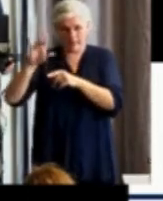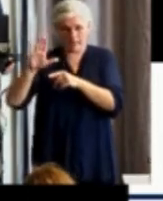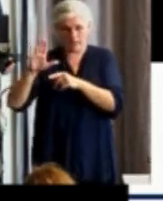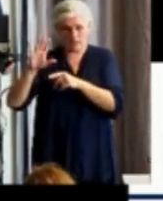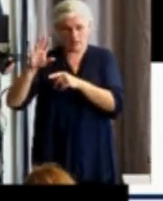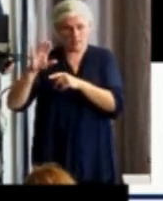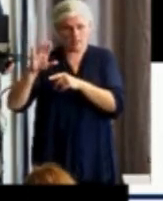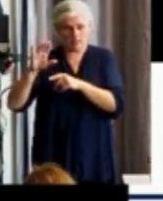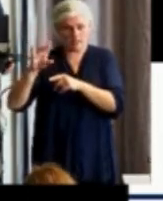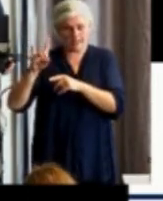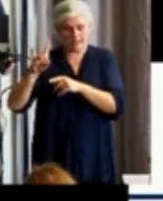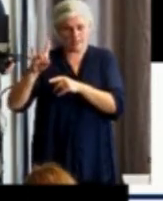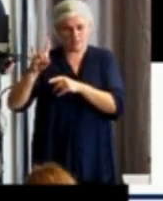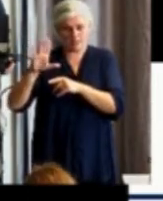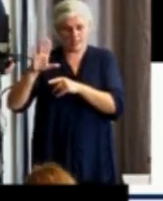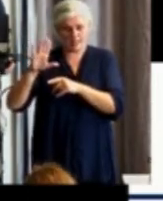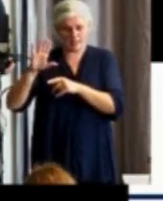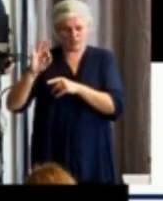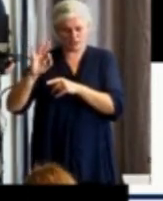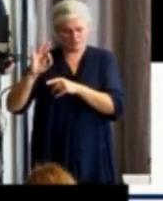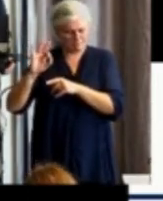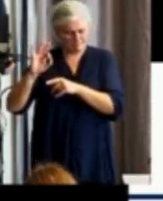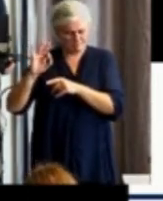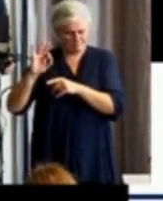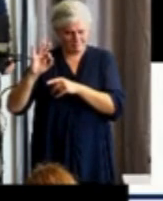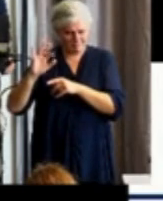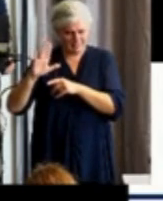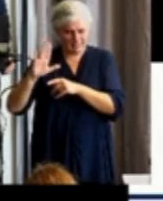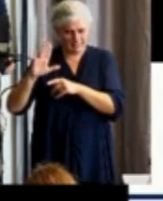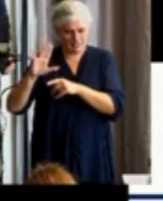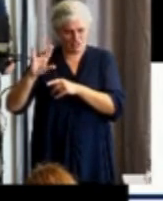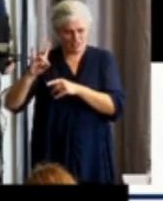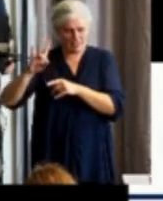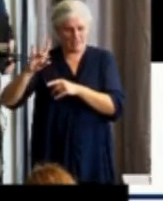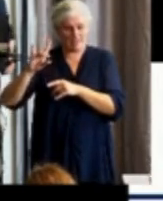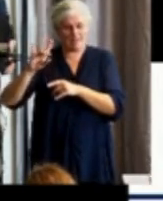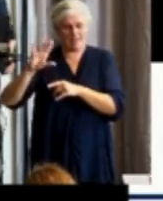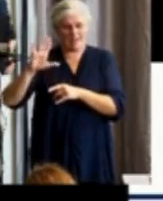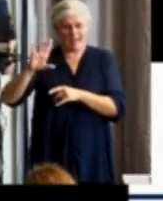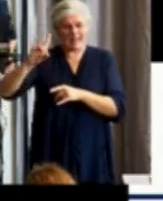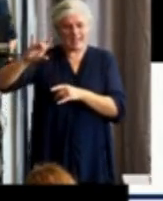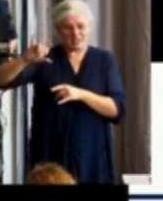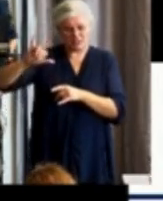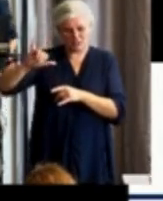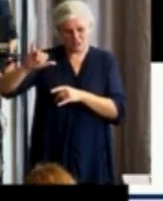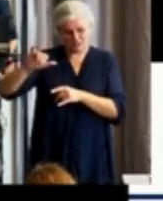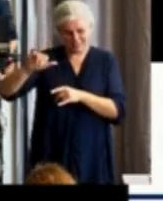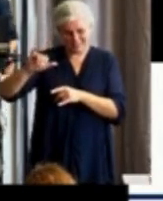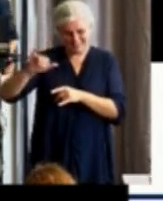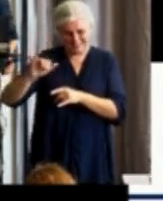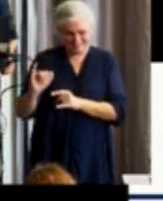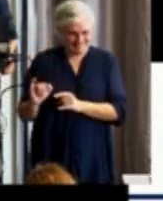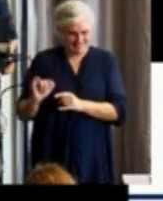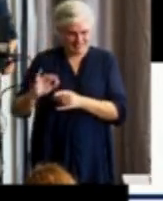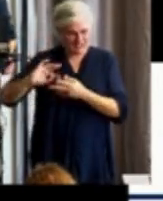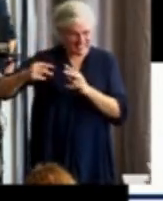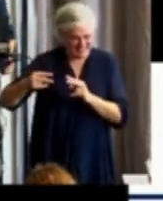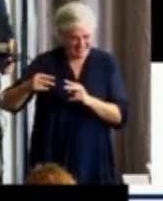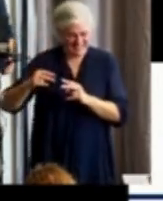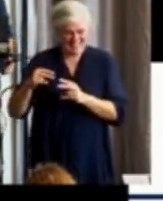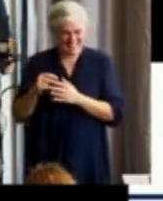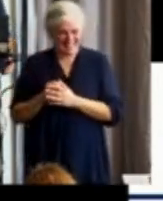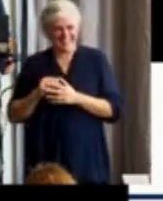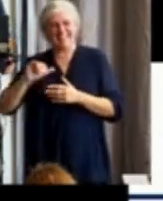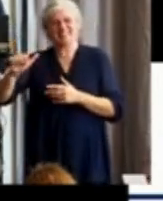gene, that they altered HLA gene that they carry. But within our cases, we see this interesting relationship as